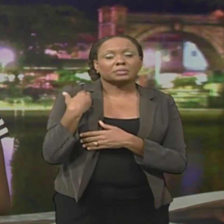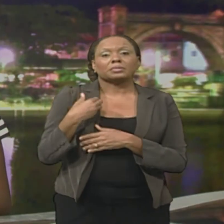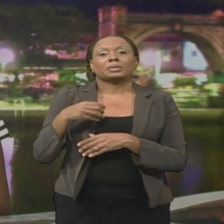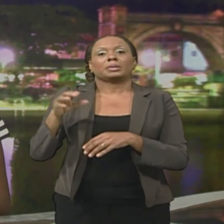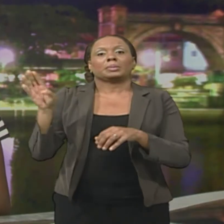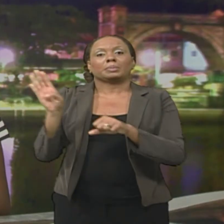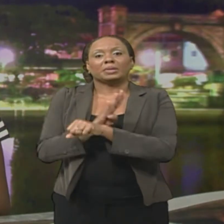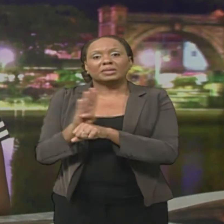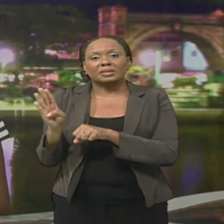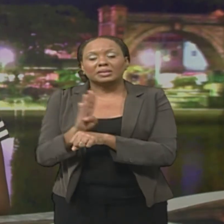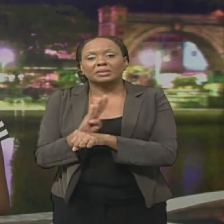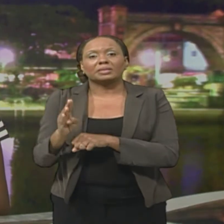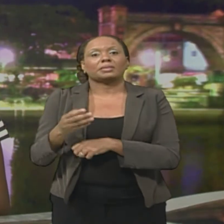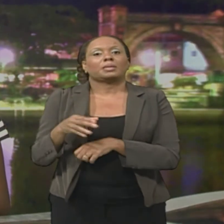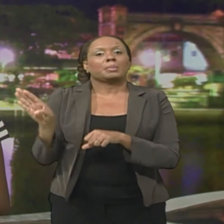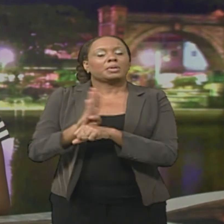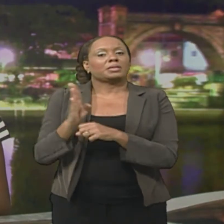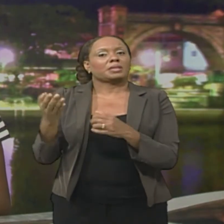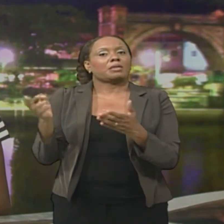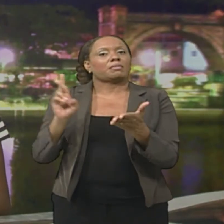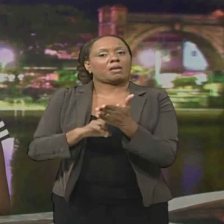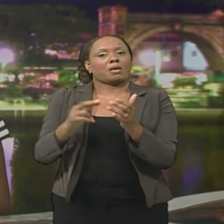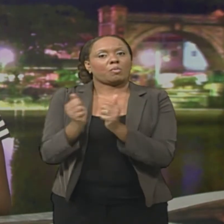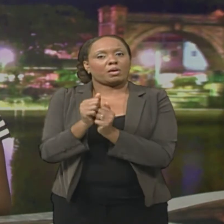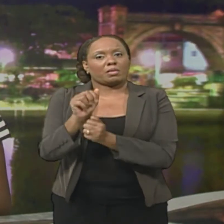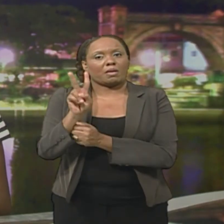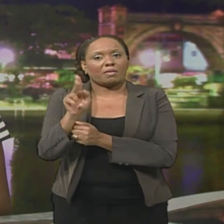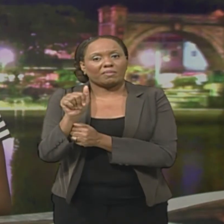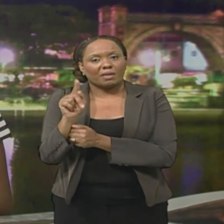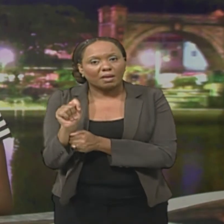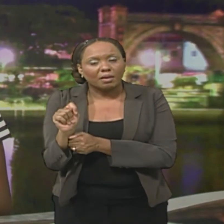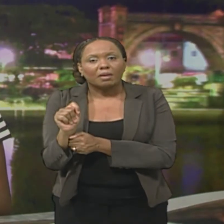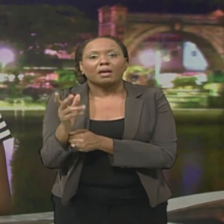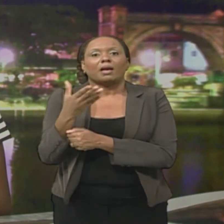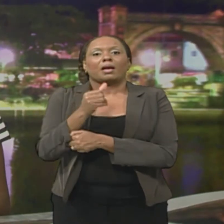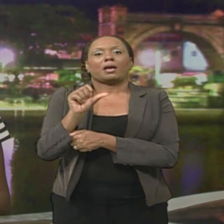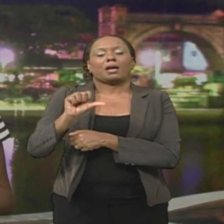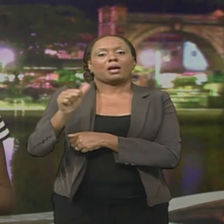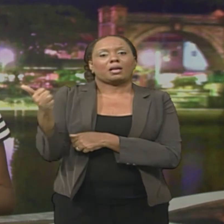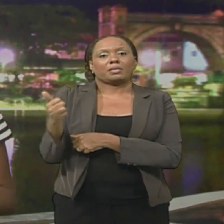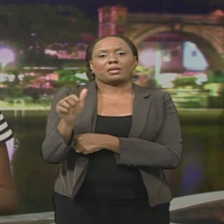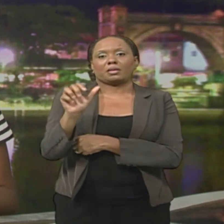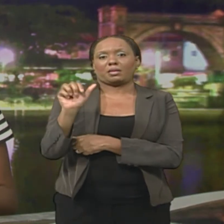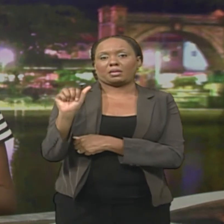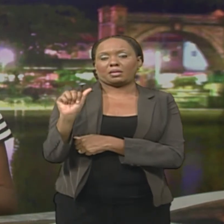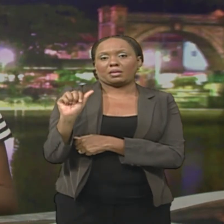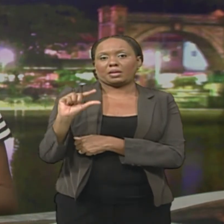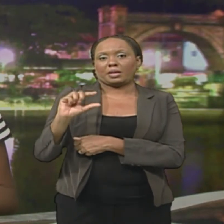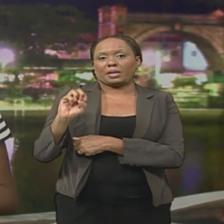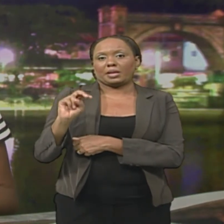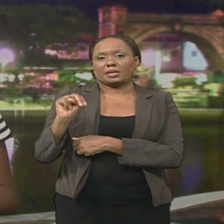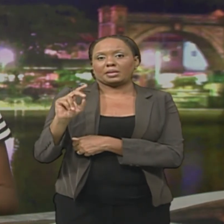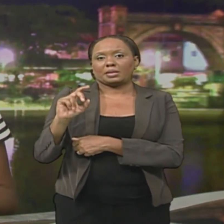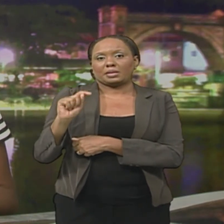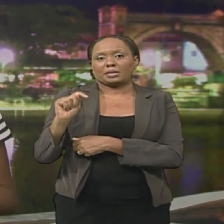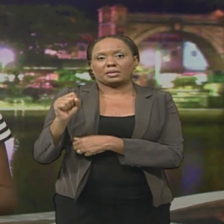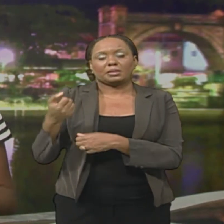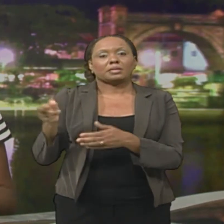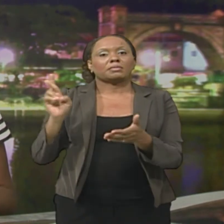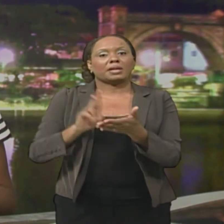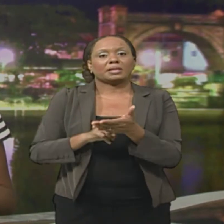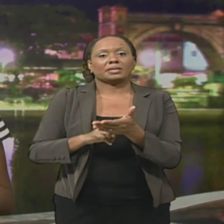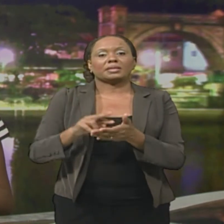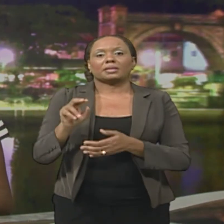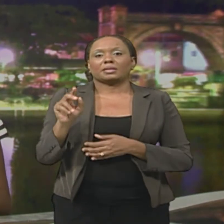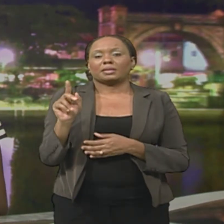corporations, VAT-registered businesses and business tax agents to register online in TAMIS, as they must receive